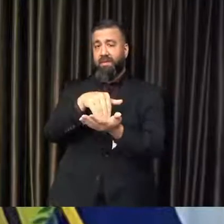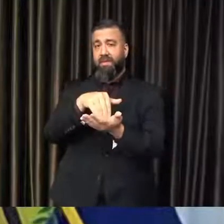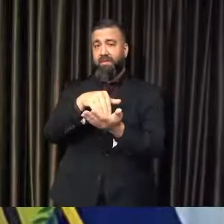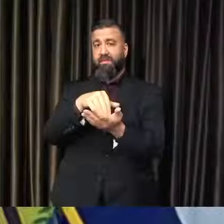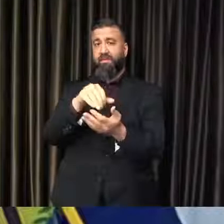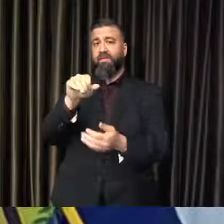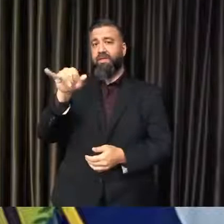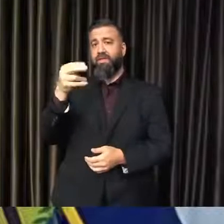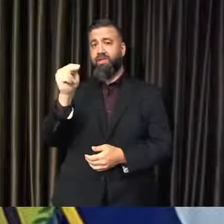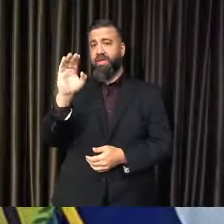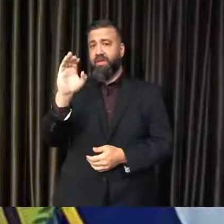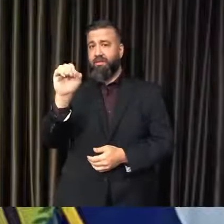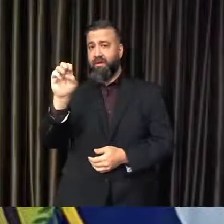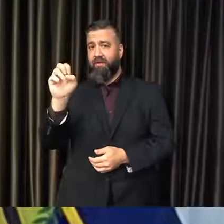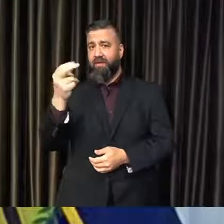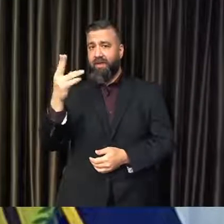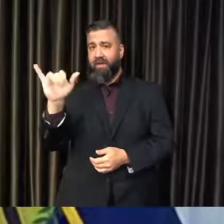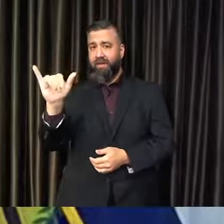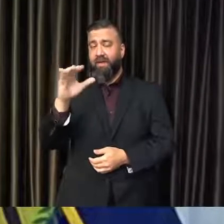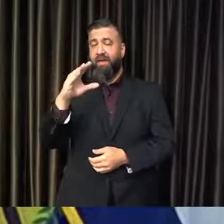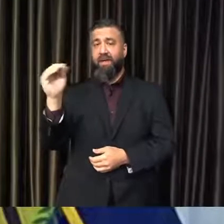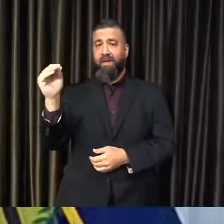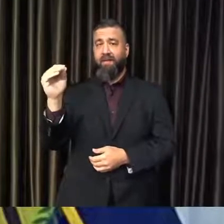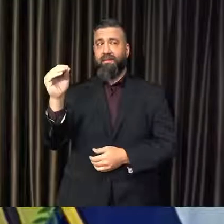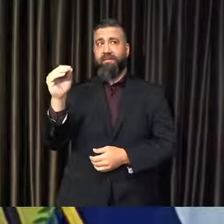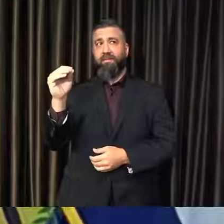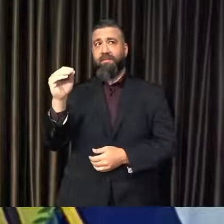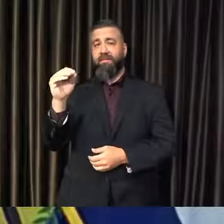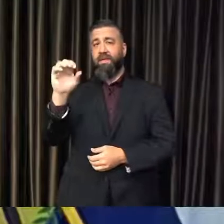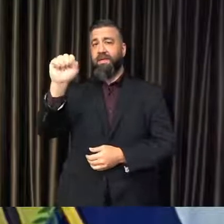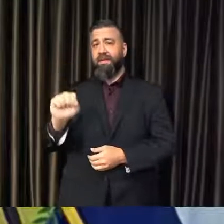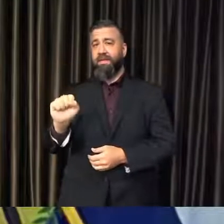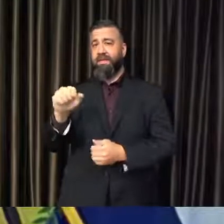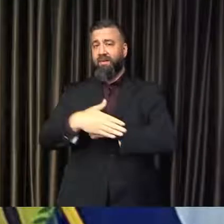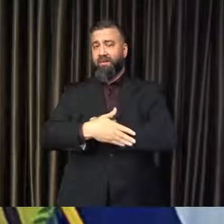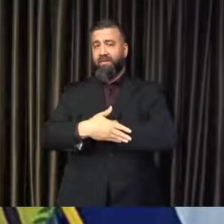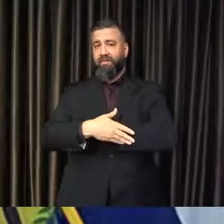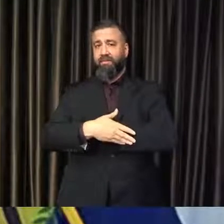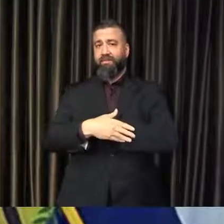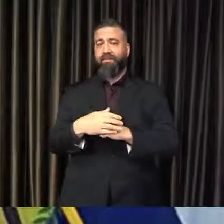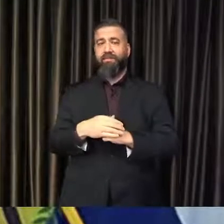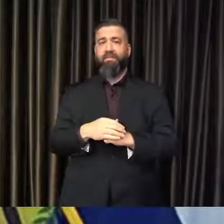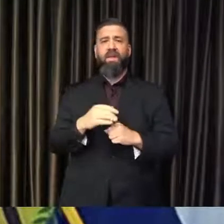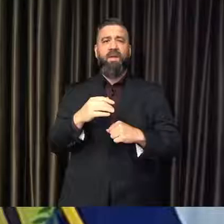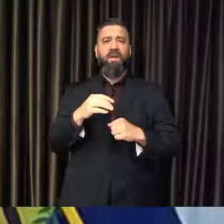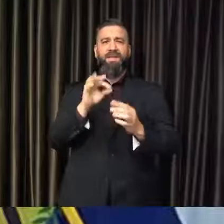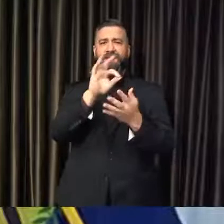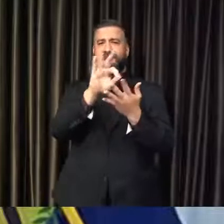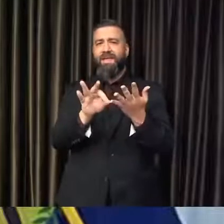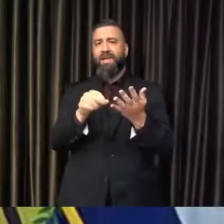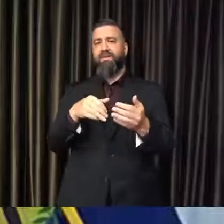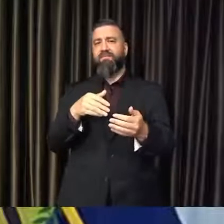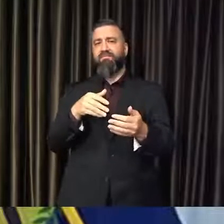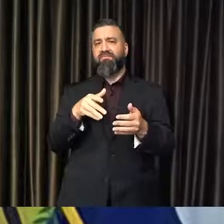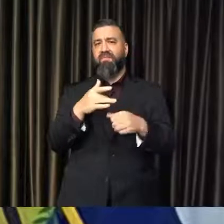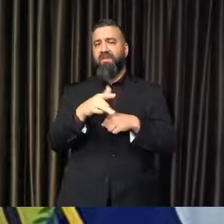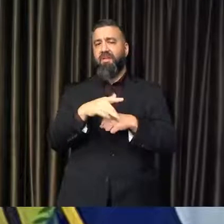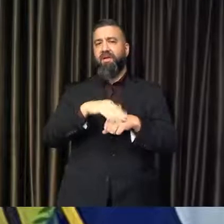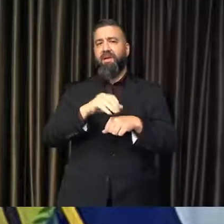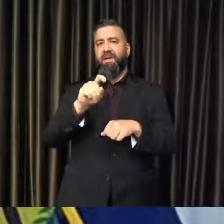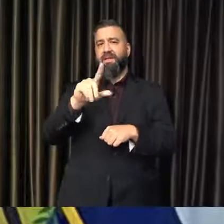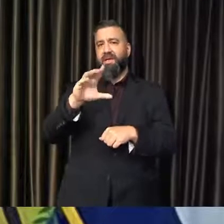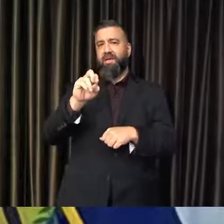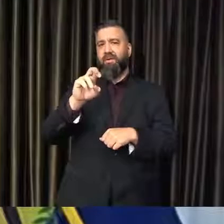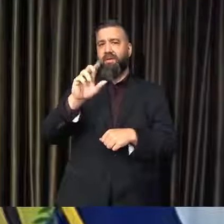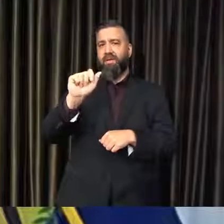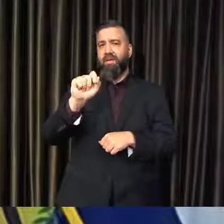at stlcorona.com. Last week, I toured Pfizer's St. Louis County campus and met some of the men and women